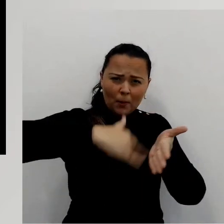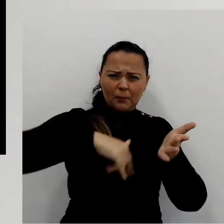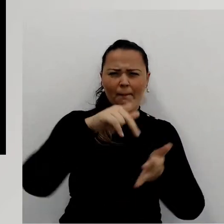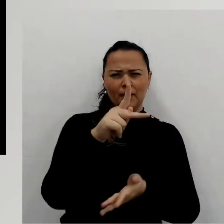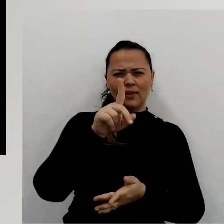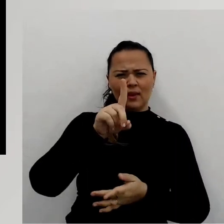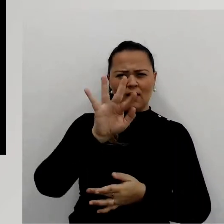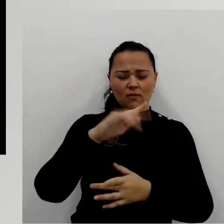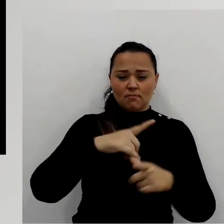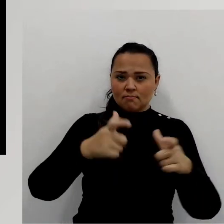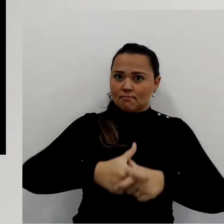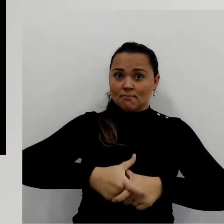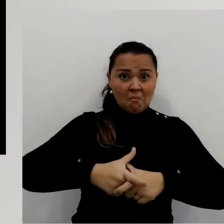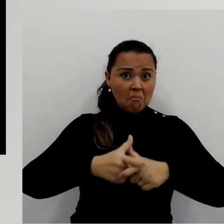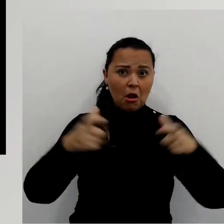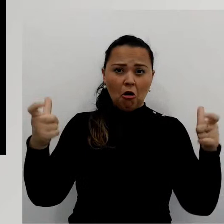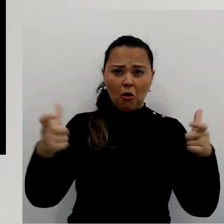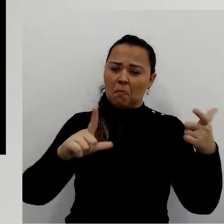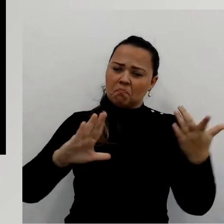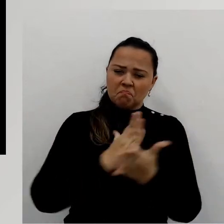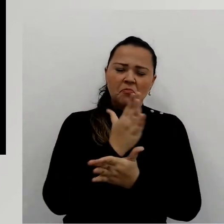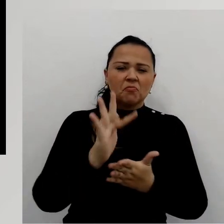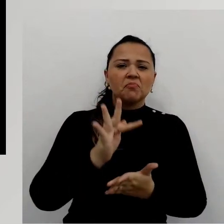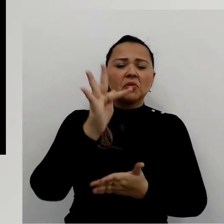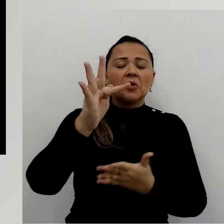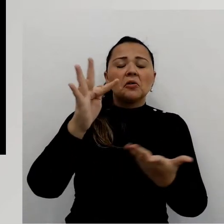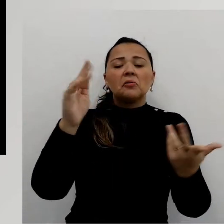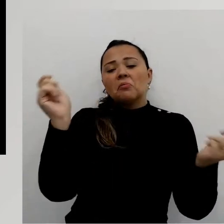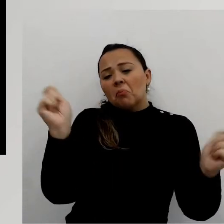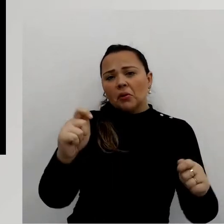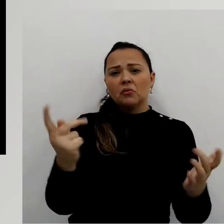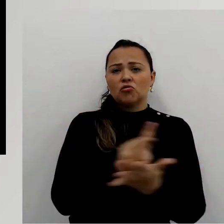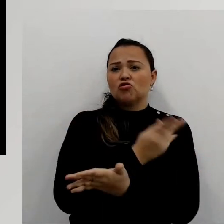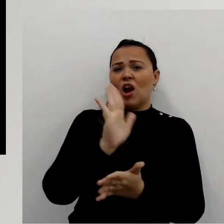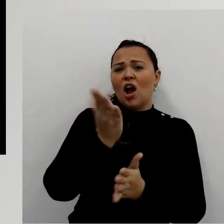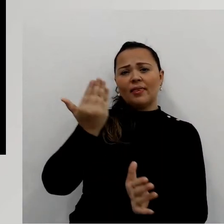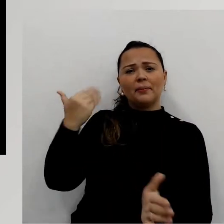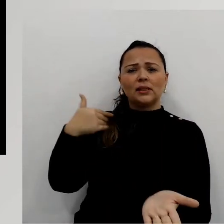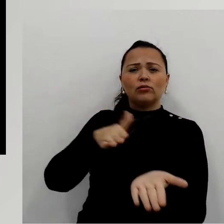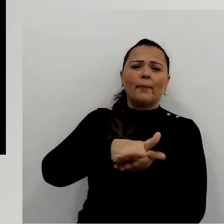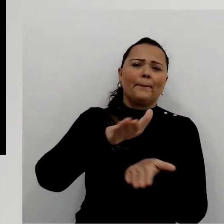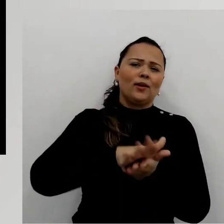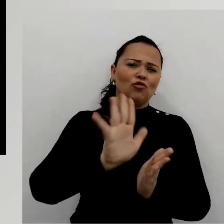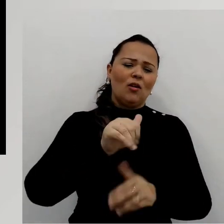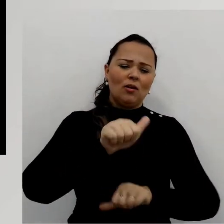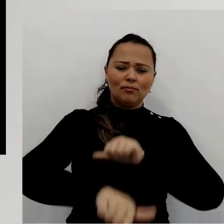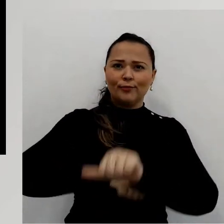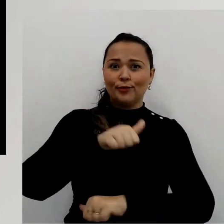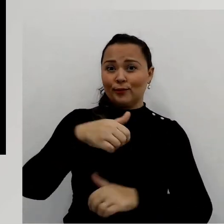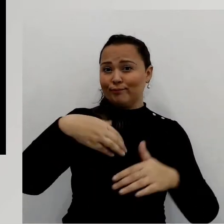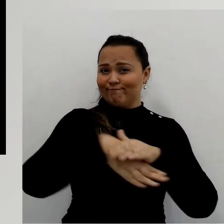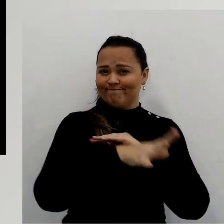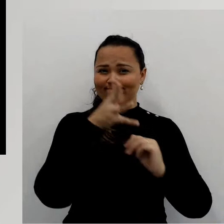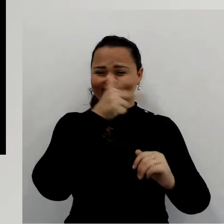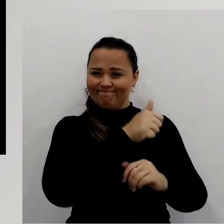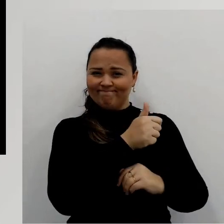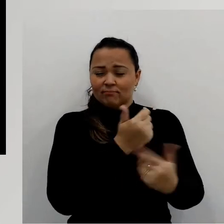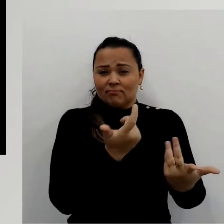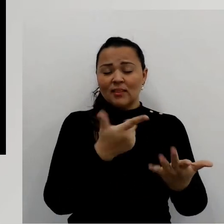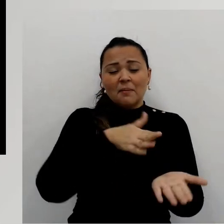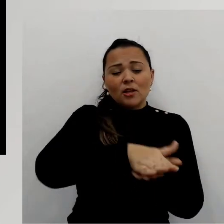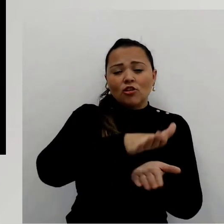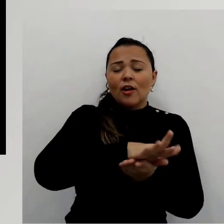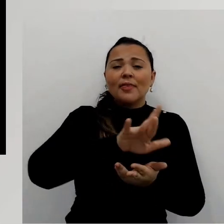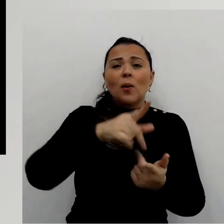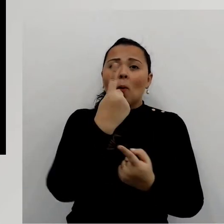print. So print is not one thing, it is many things. It is advertising and promotional material, it